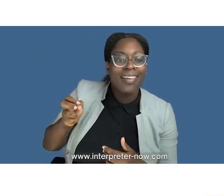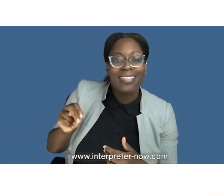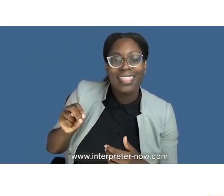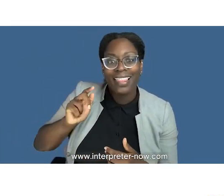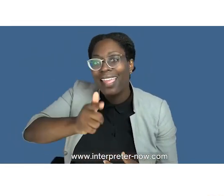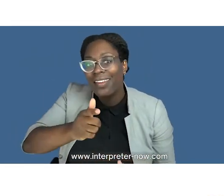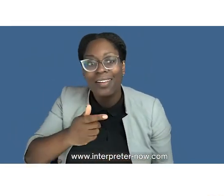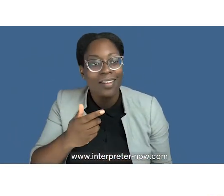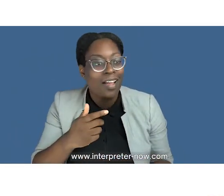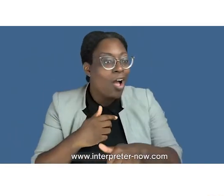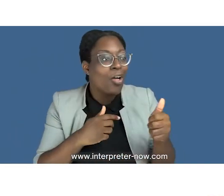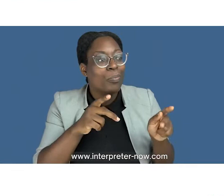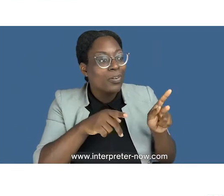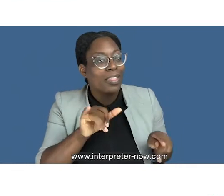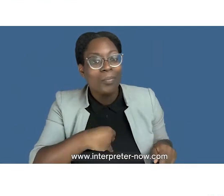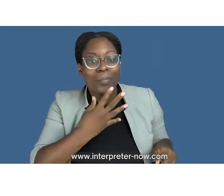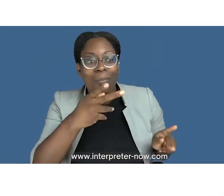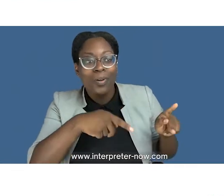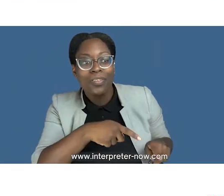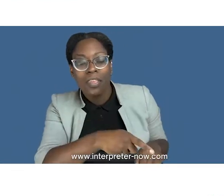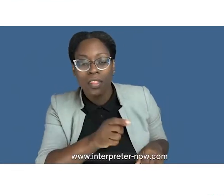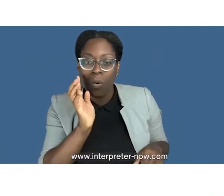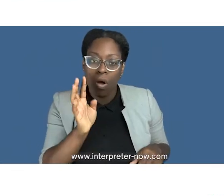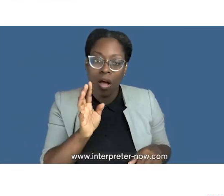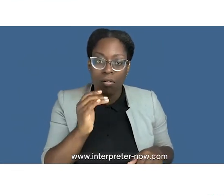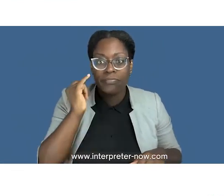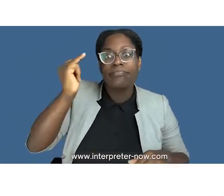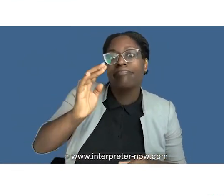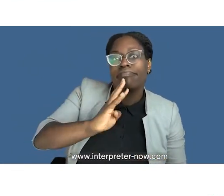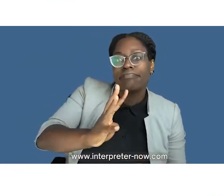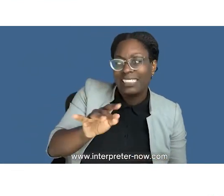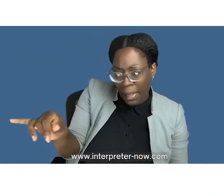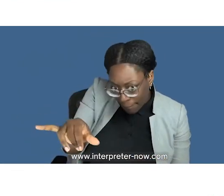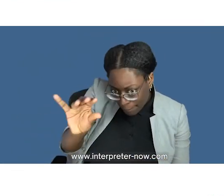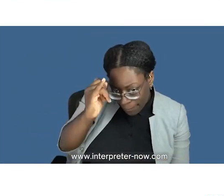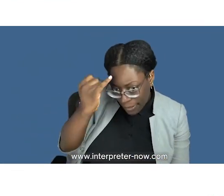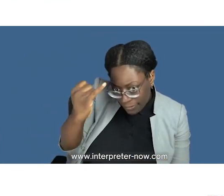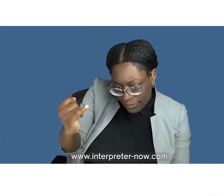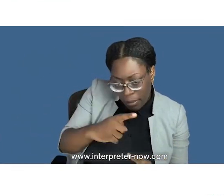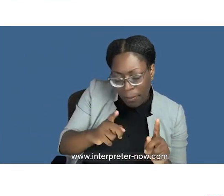that's dismissed by the team. And then somebody else has the same idea a few minutes later,